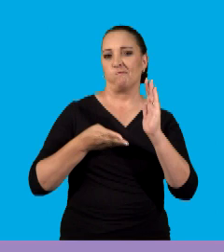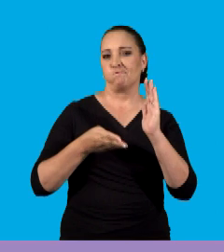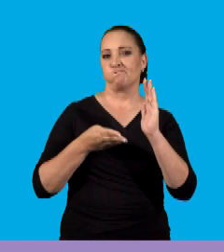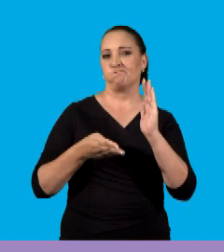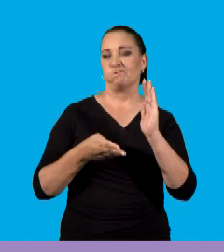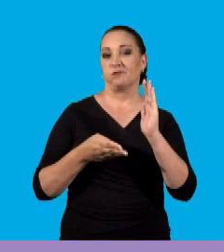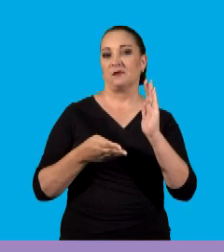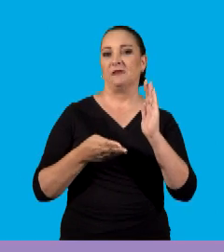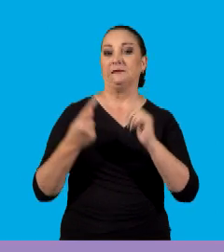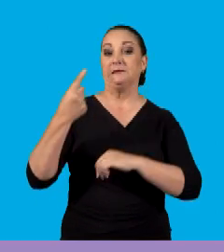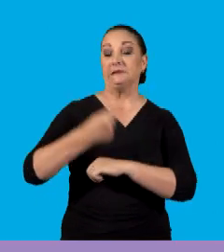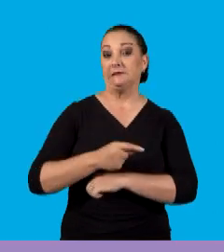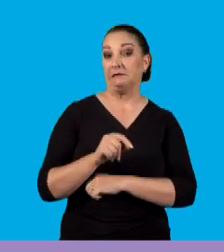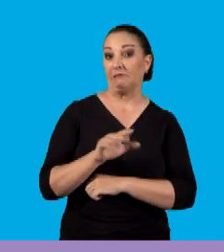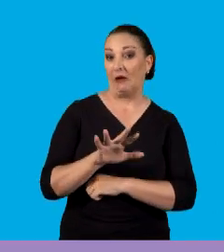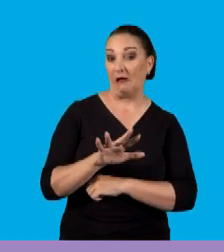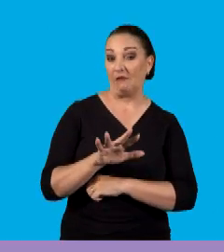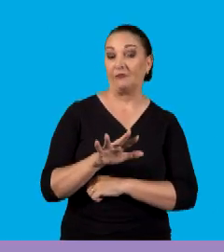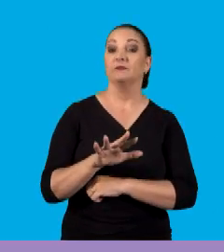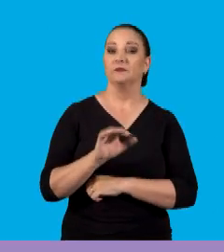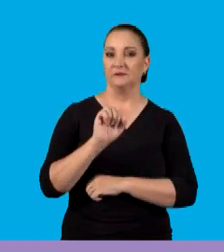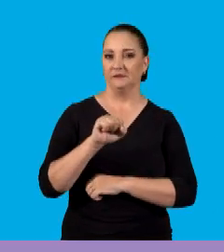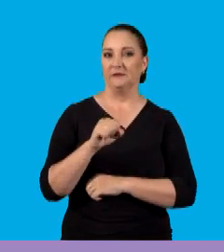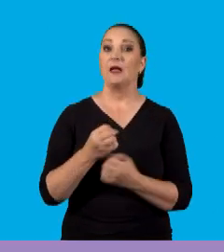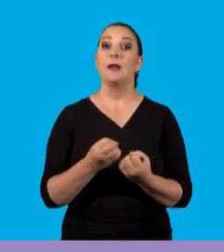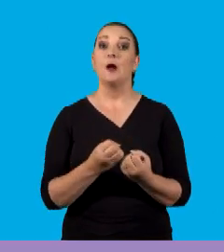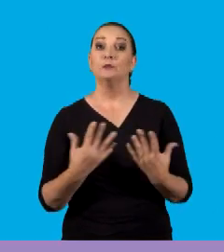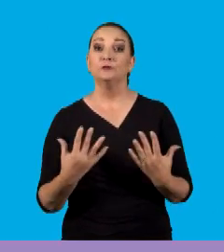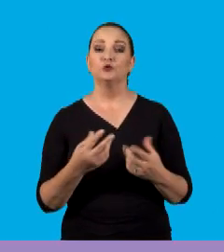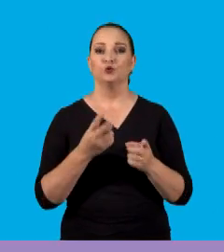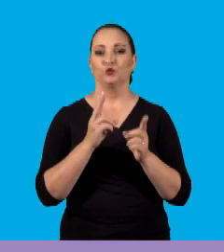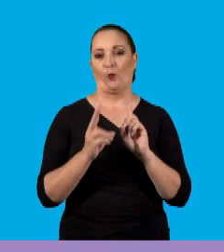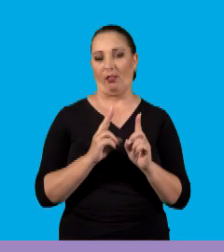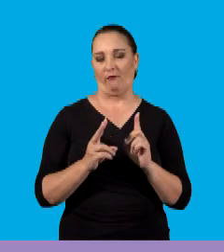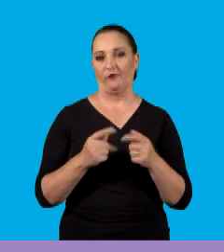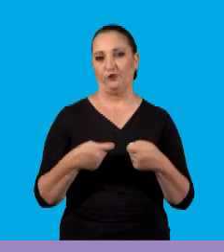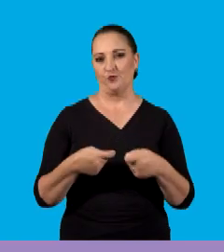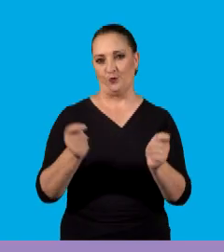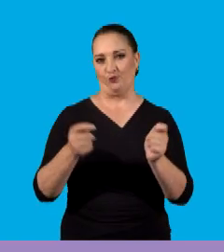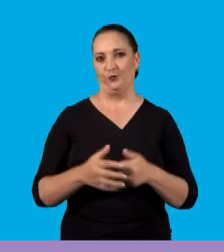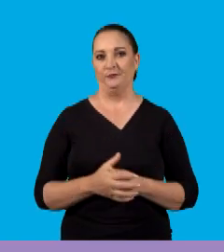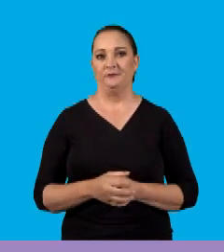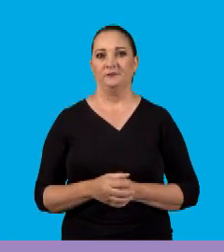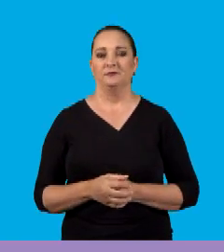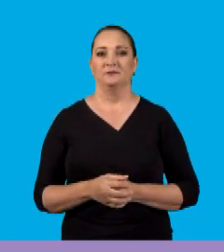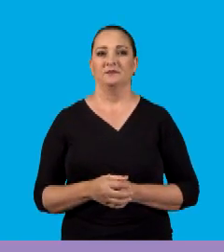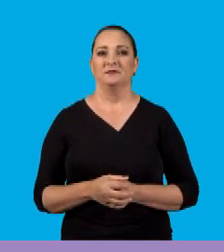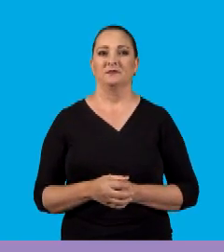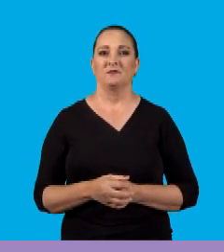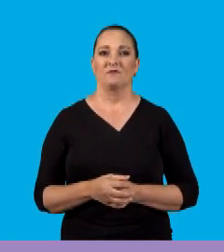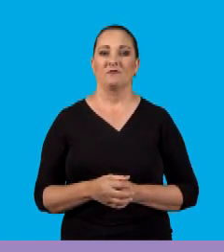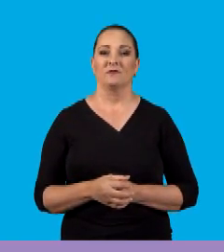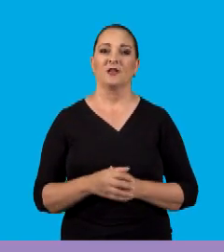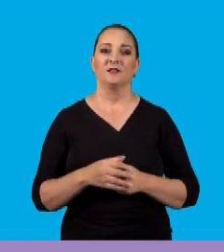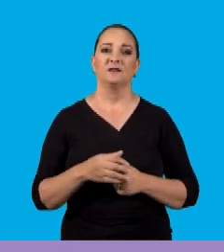creams there, which was on day number 5, and those number of ice creams were 12 of them. So 12